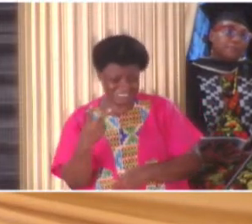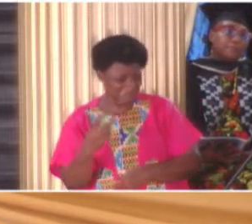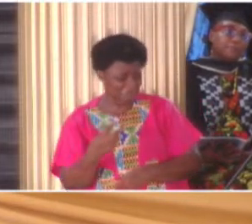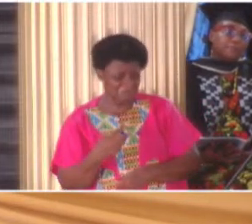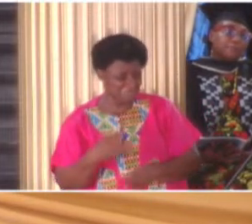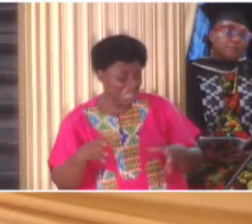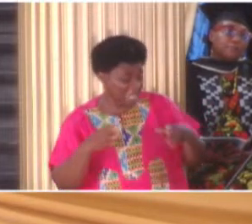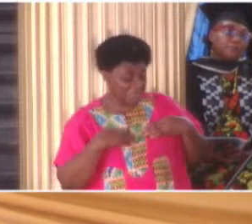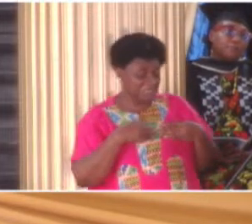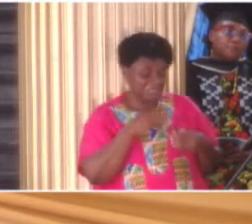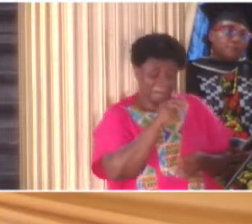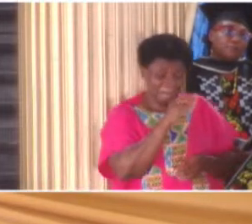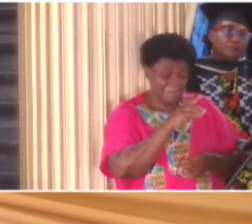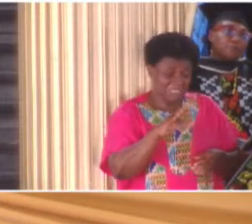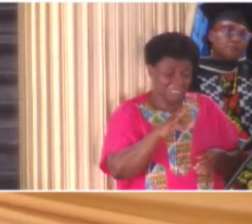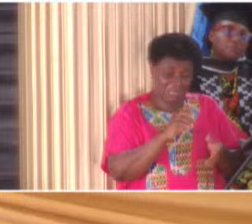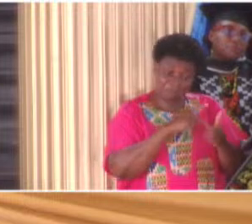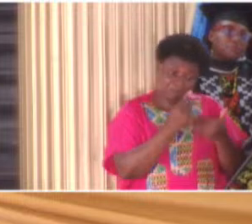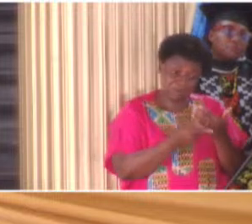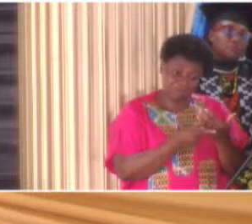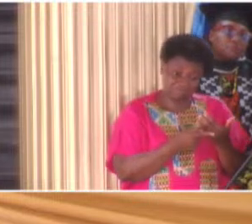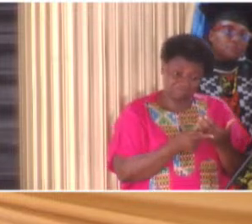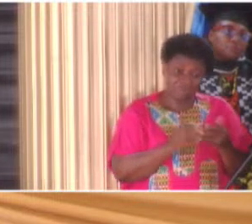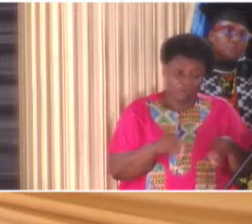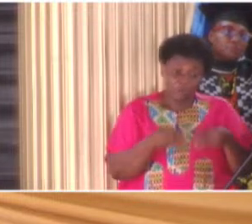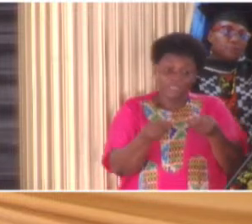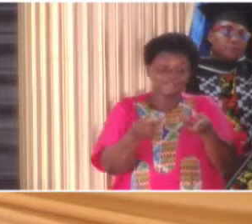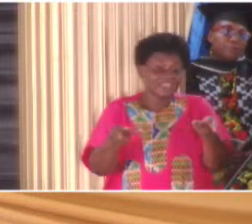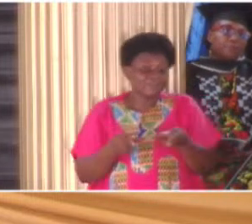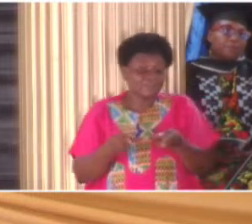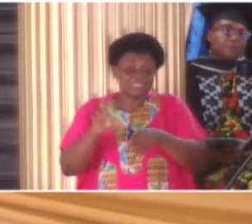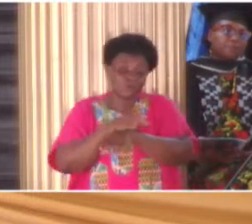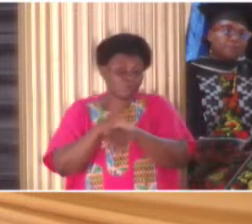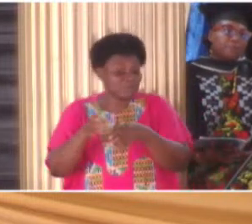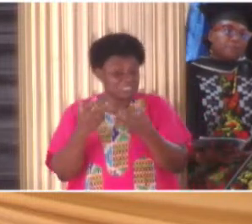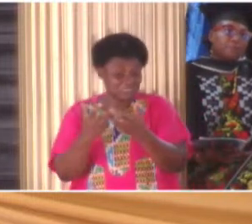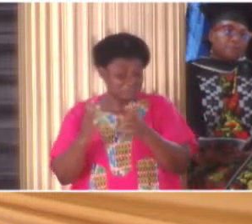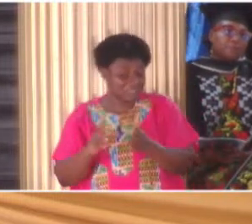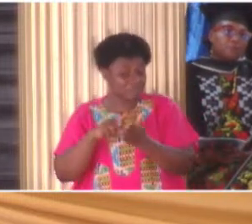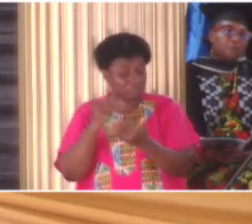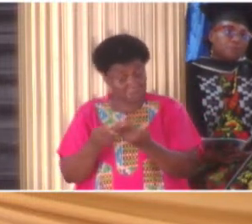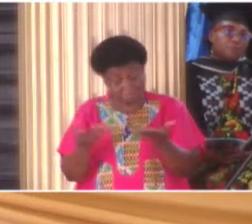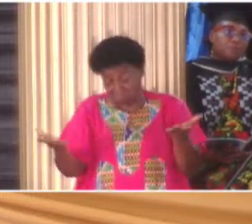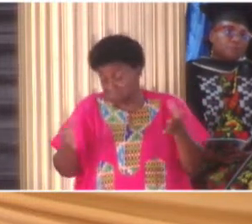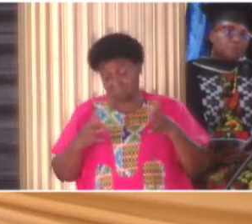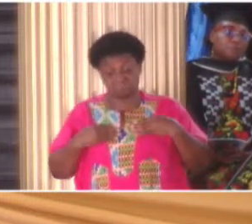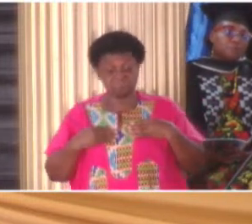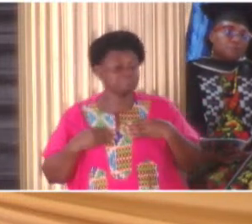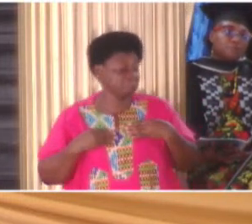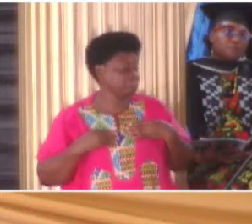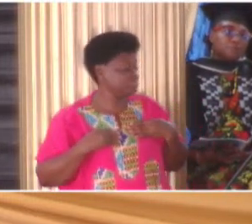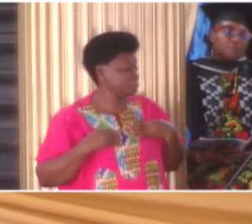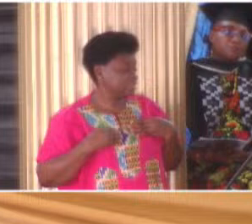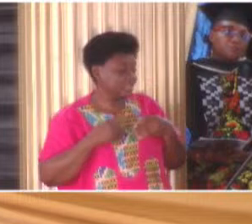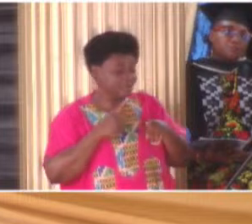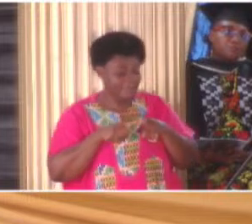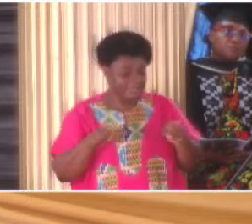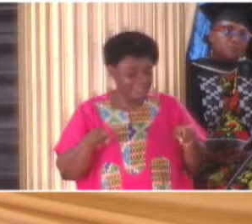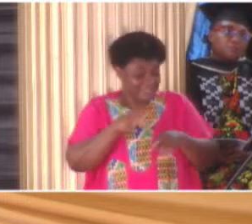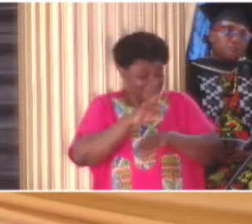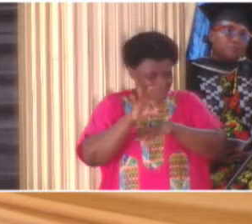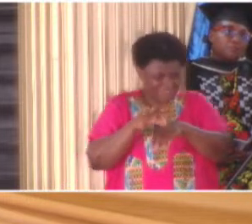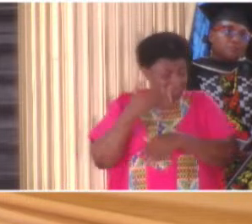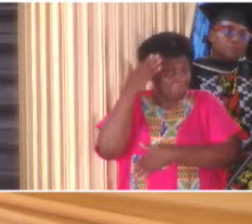to the medical program, I was offered a place in the computer engineering program, which I accepted. A field I knew